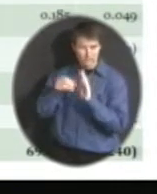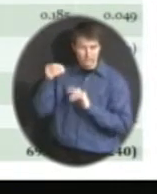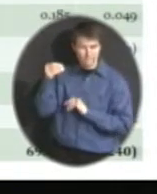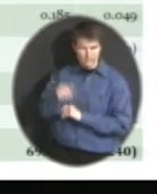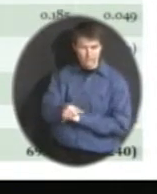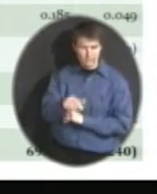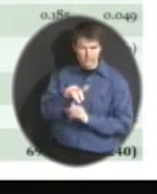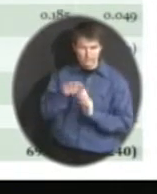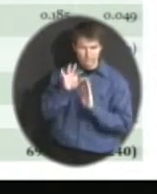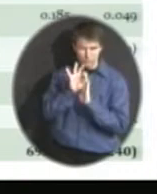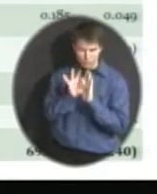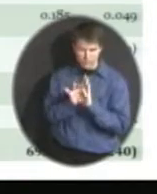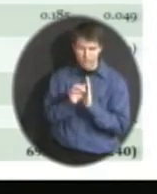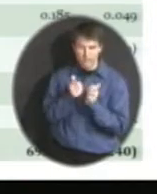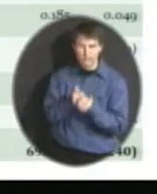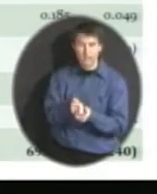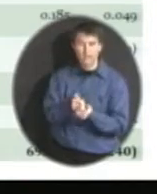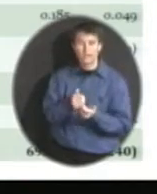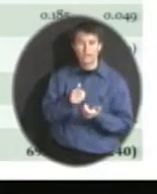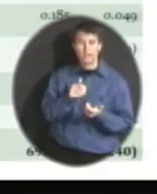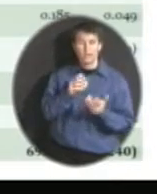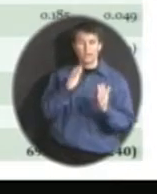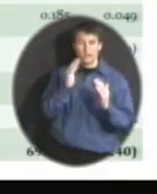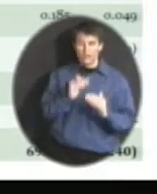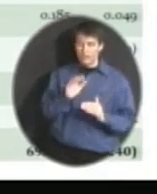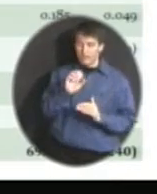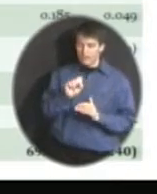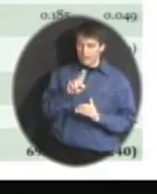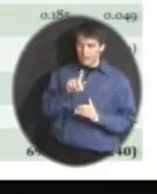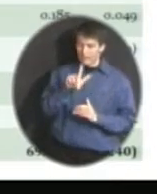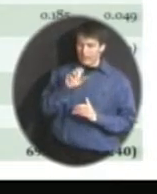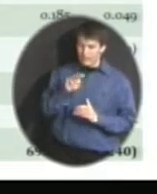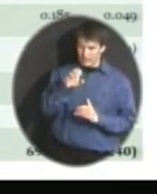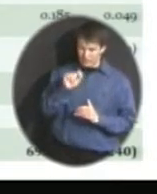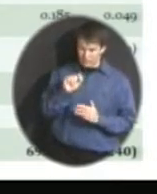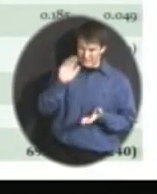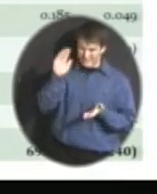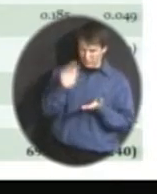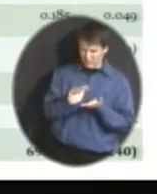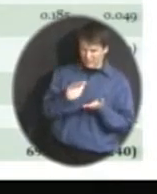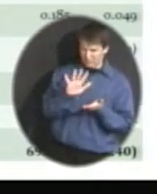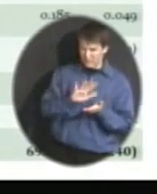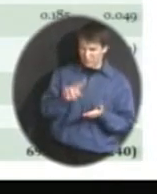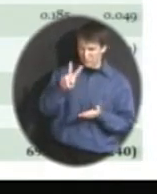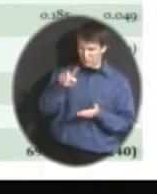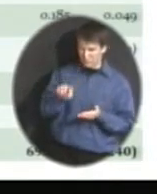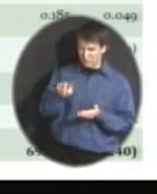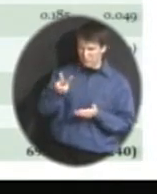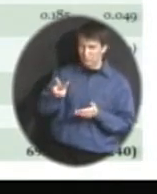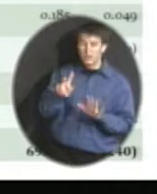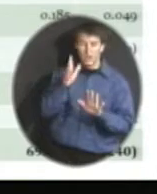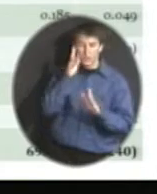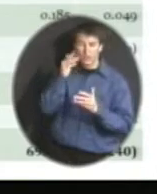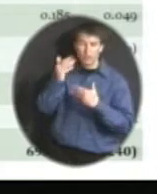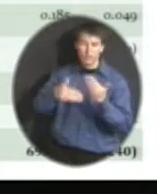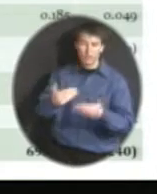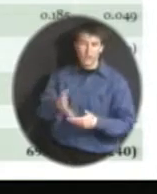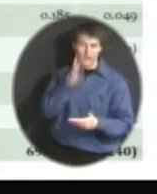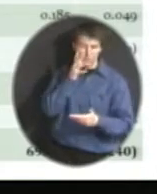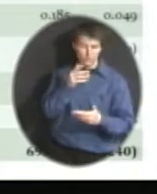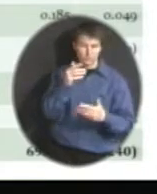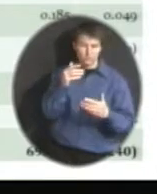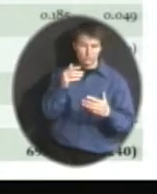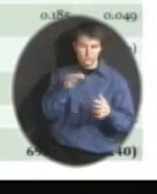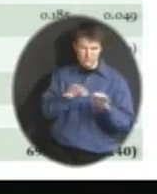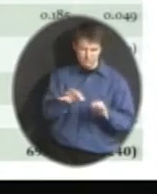funding formula. Supplemental general is decreasing about 2.2, and in a minute I'm going to go through these and then go one by one